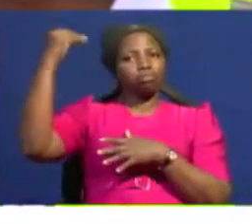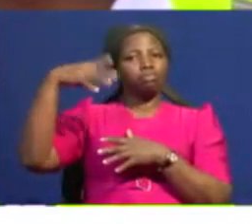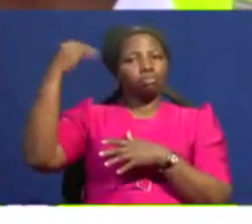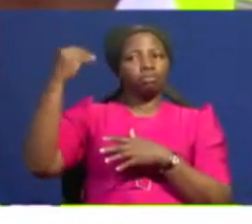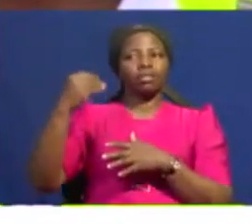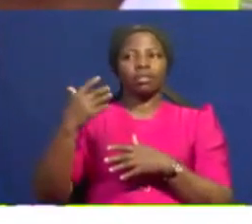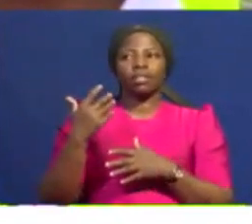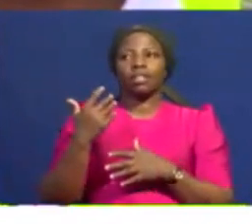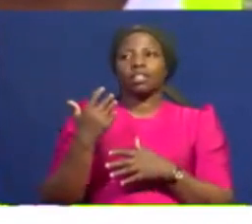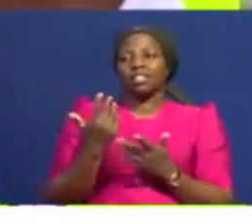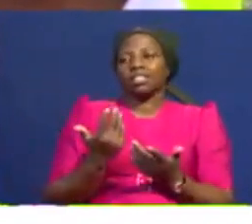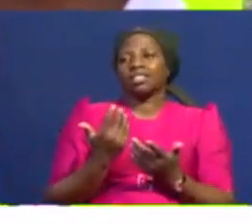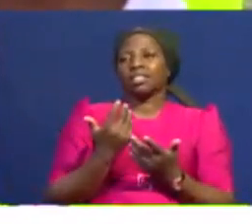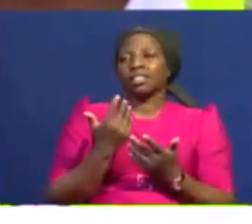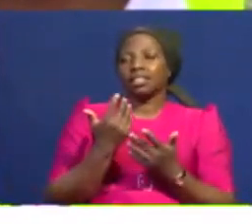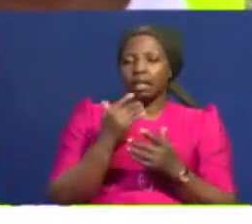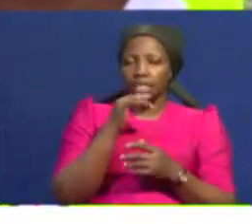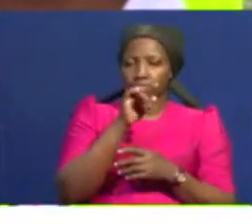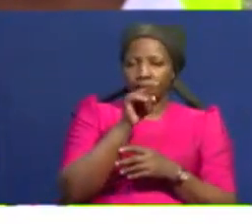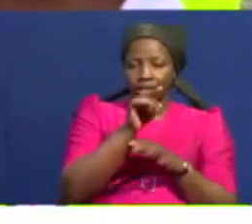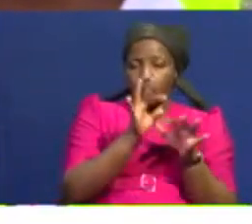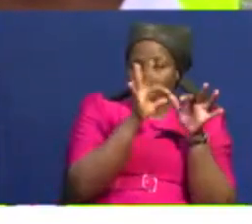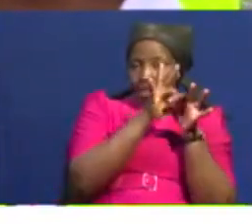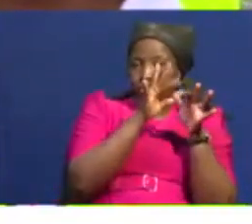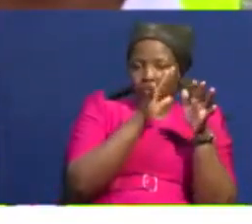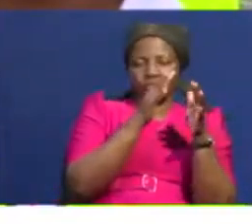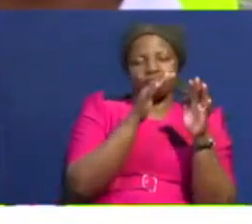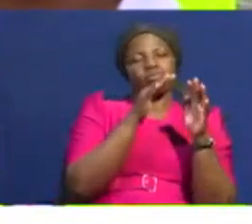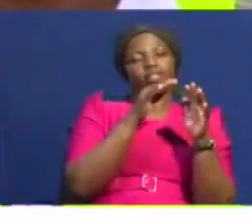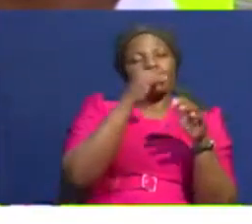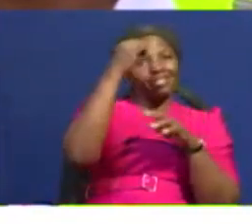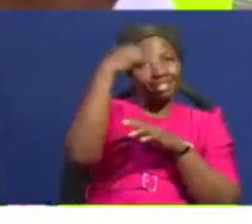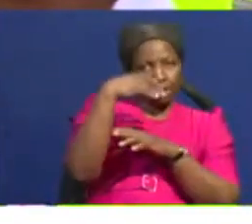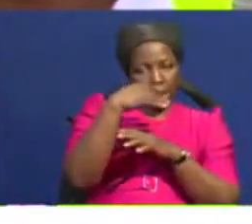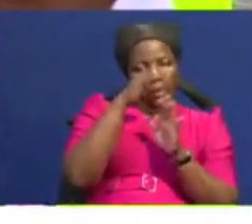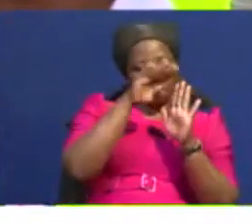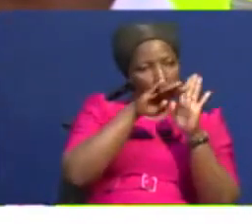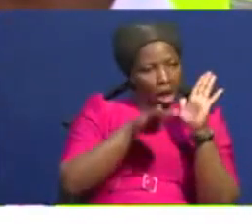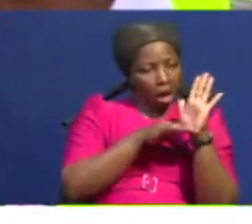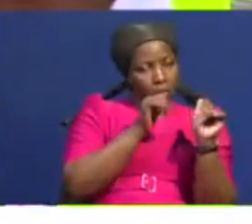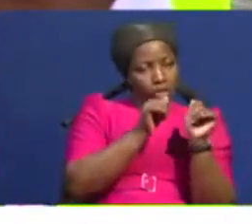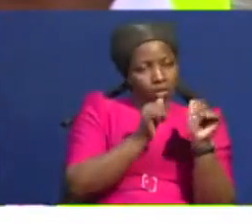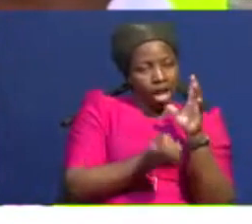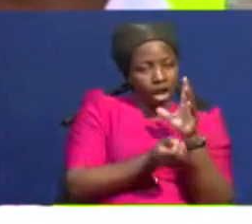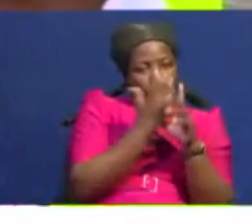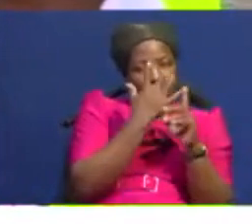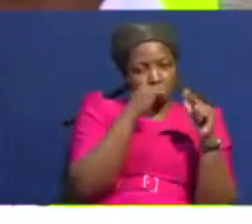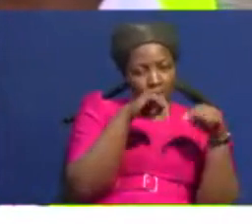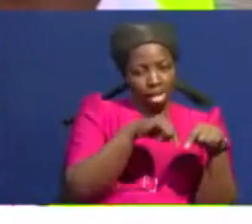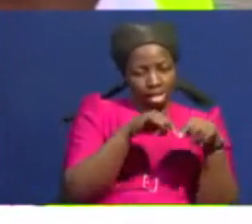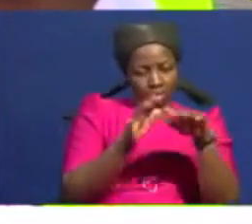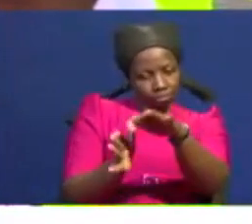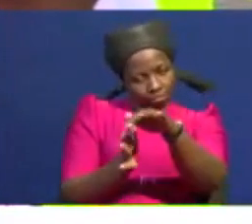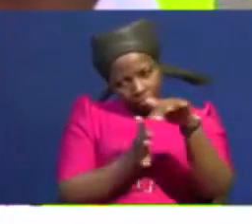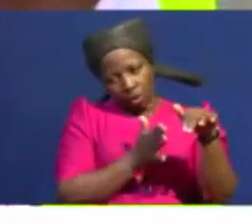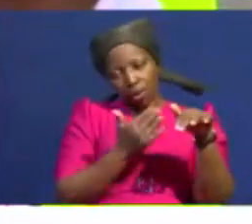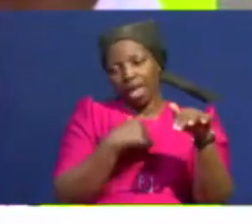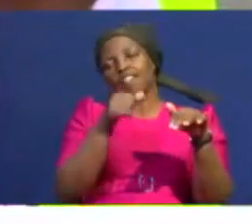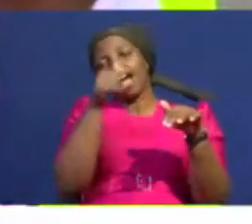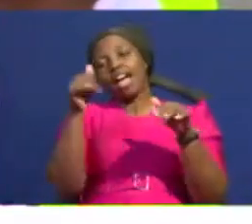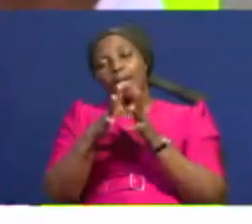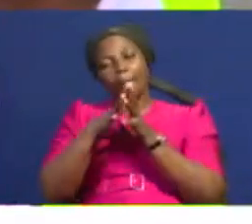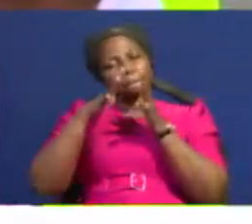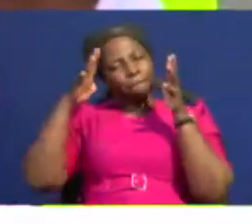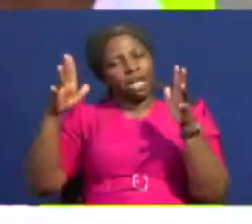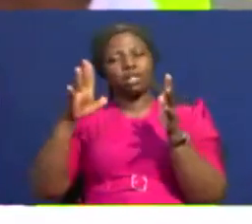these last-mile connectivity programs, which we are rolling out, we have got mega